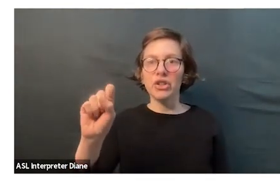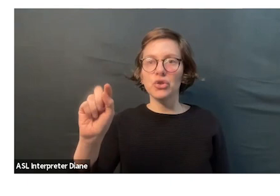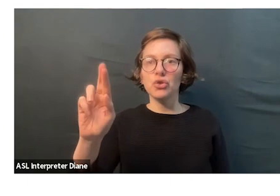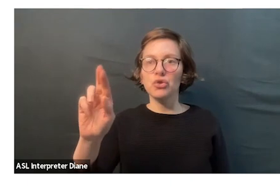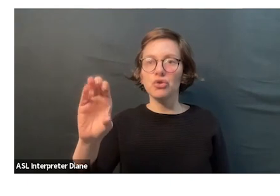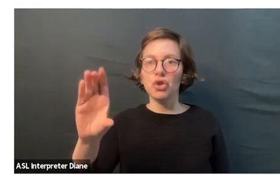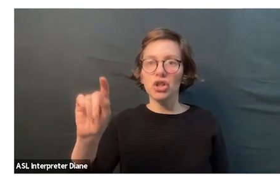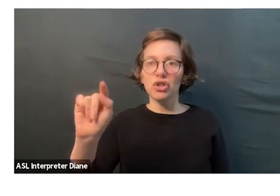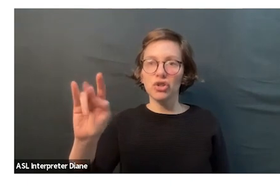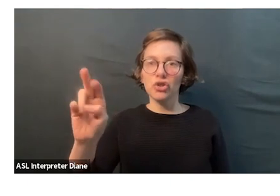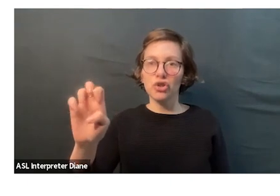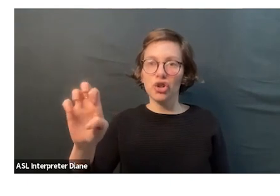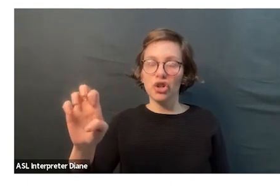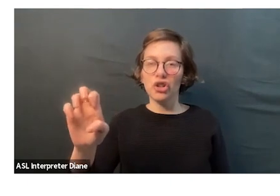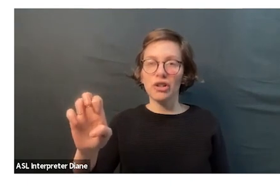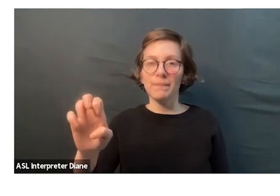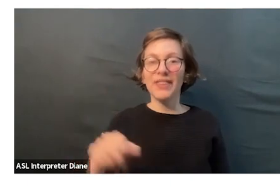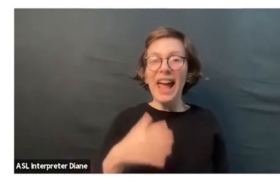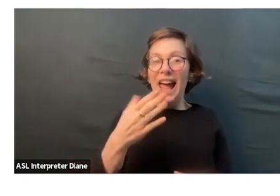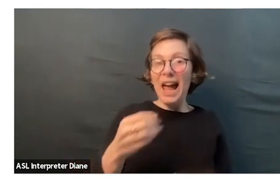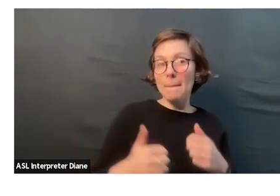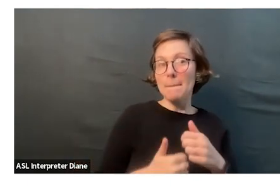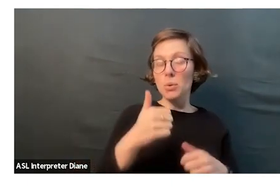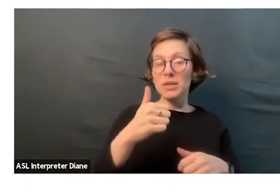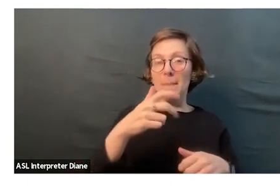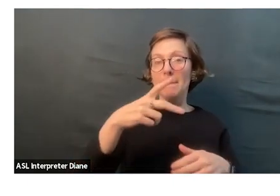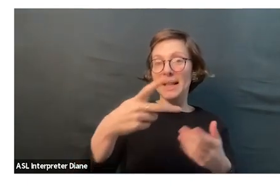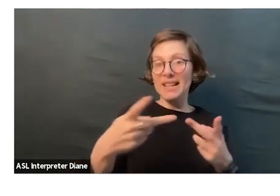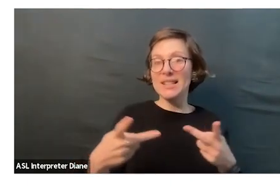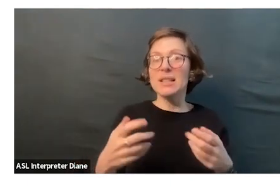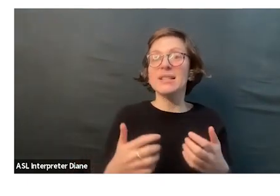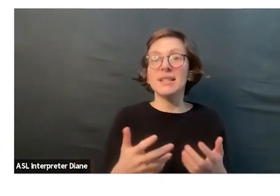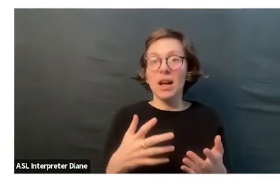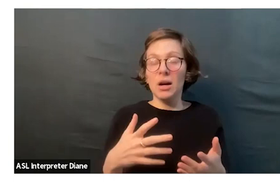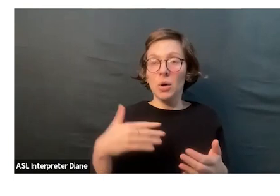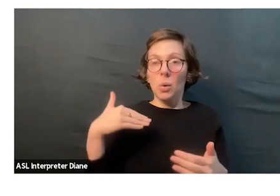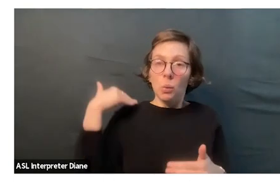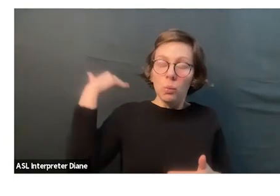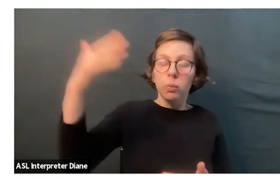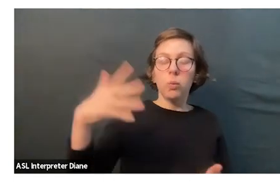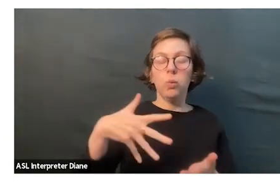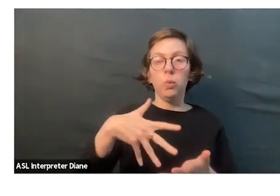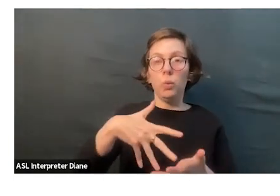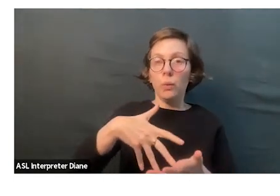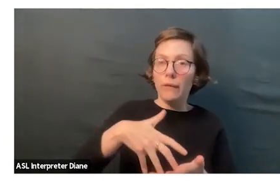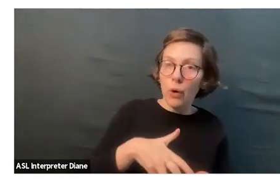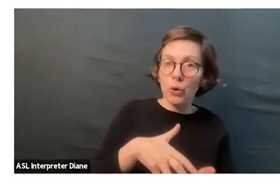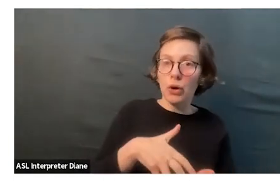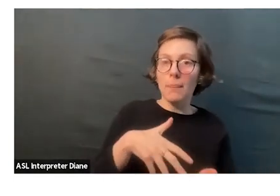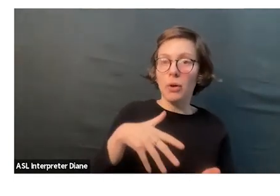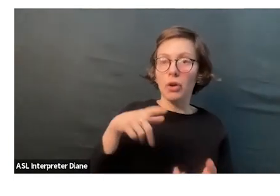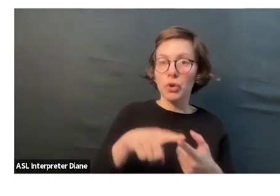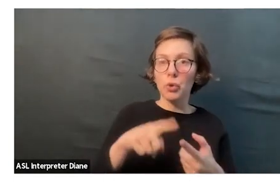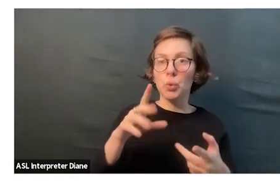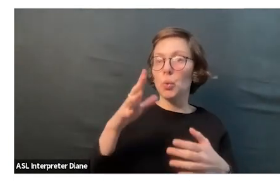we frame that, and just make sure that we remember that a lot of these places that are most vulnerable are that way on